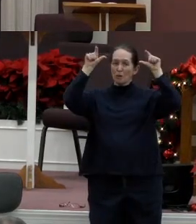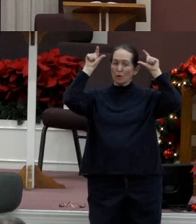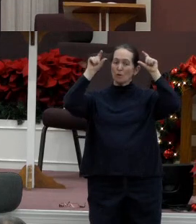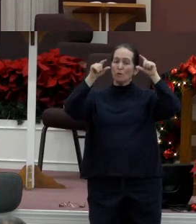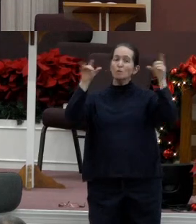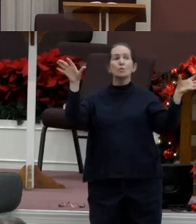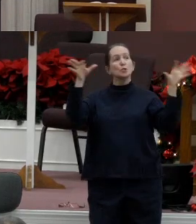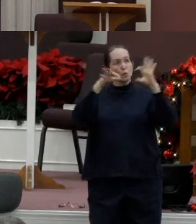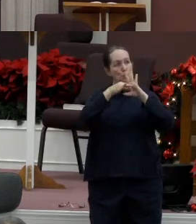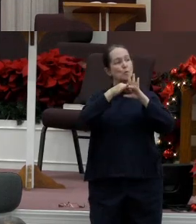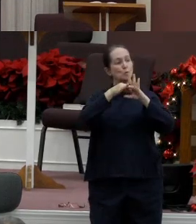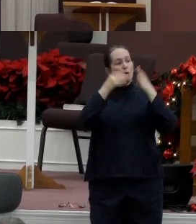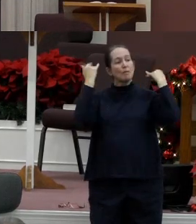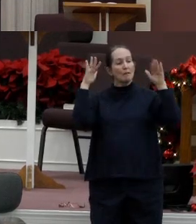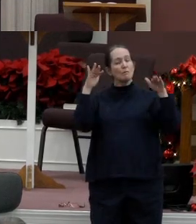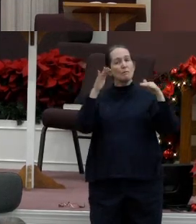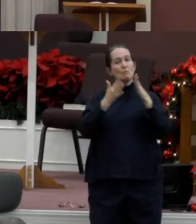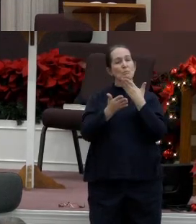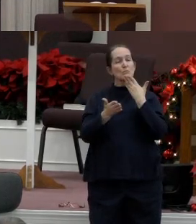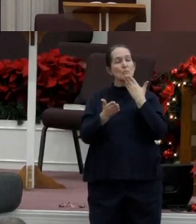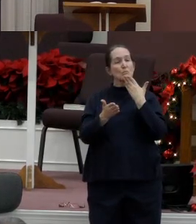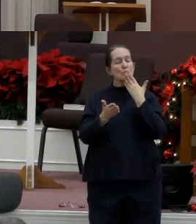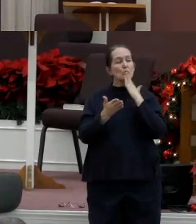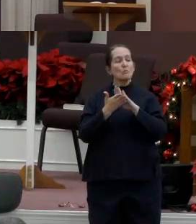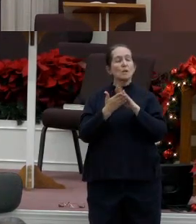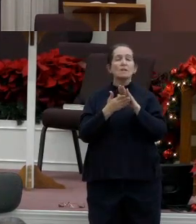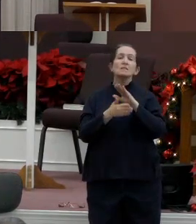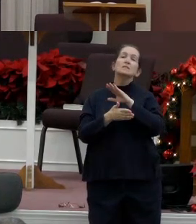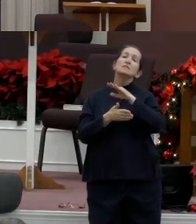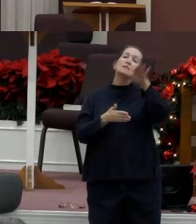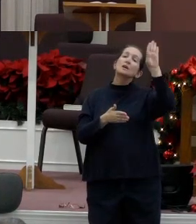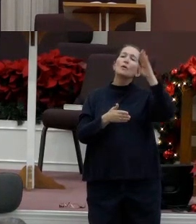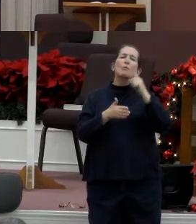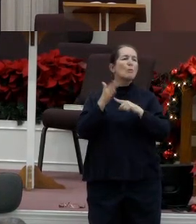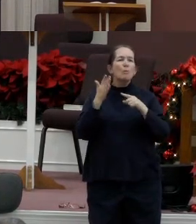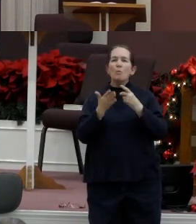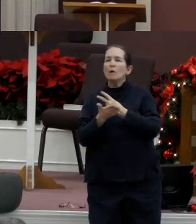the angels in praising God, what did the shepherds do?